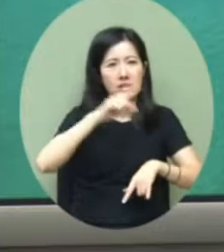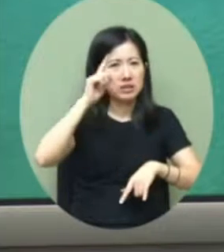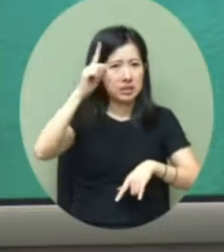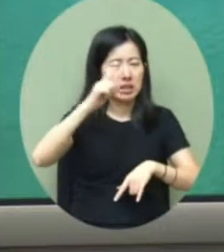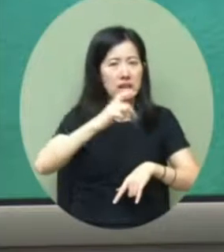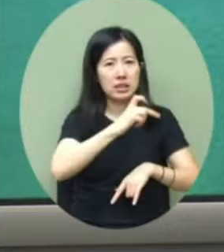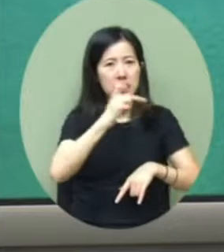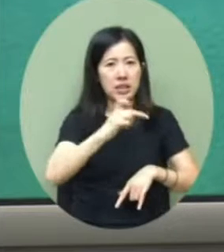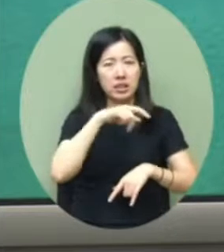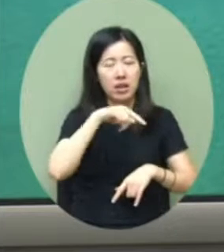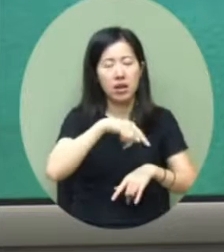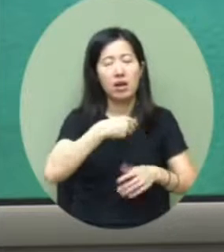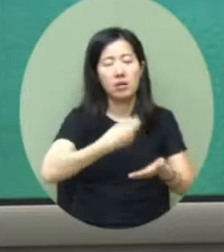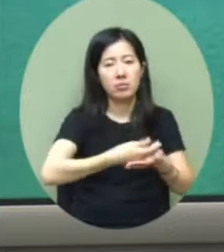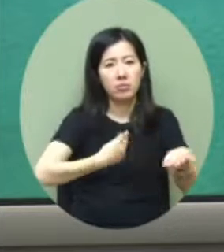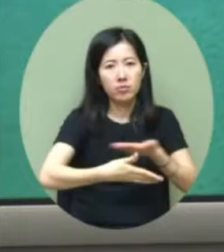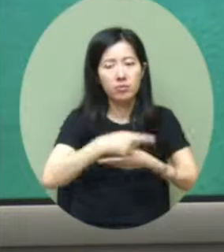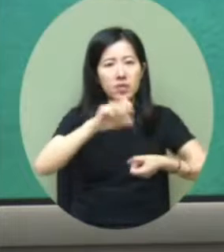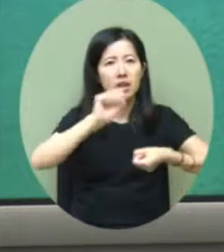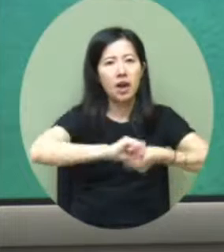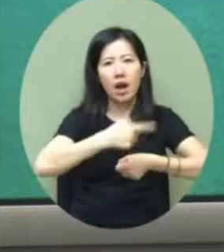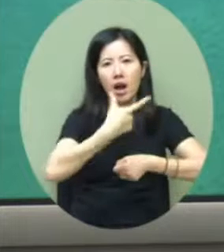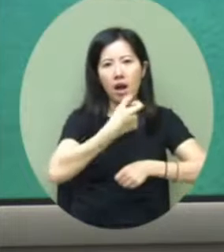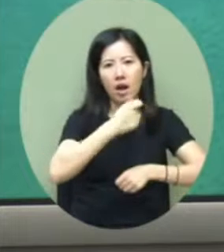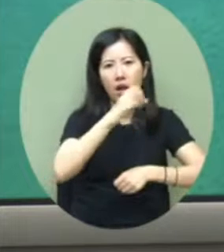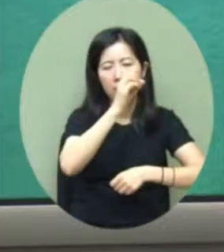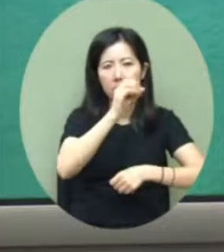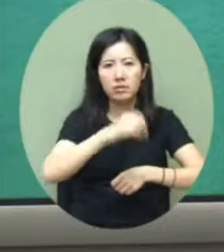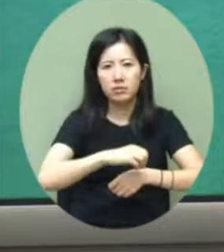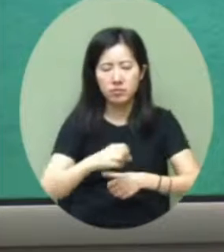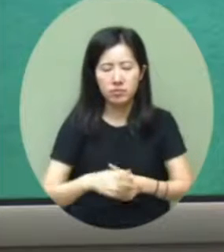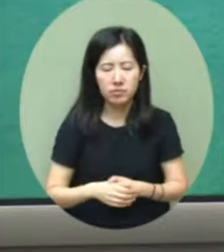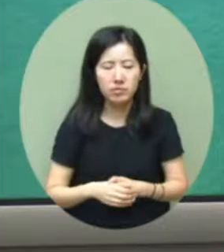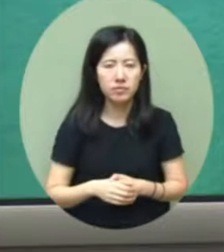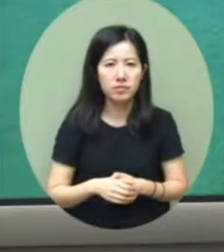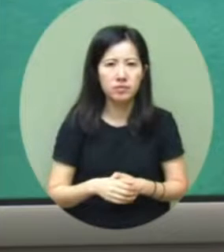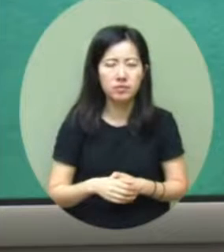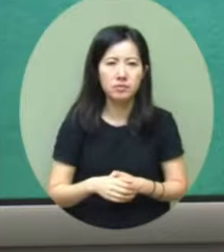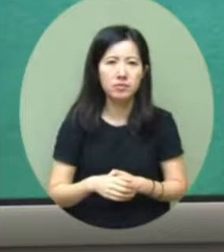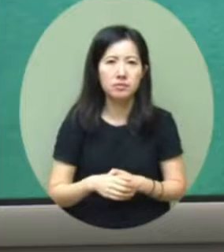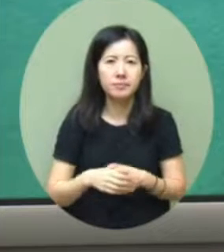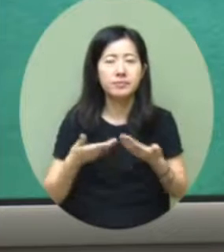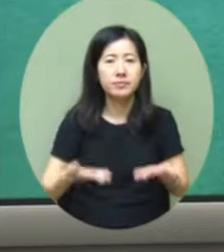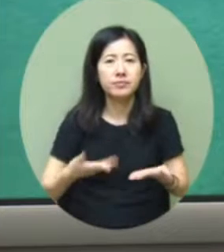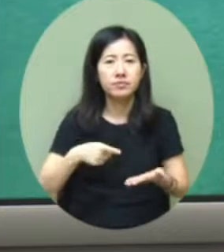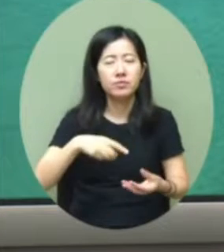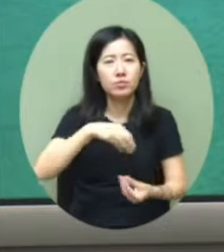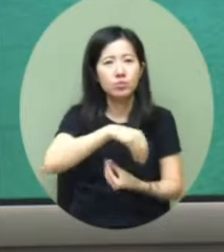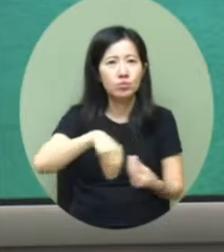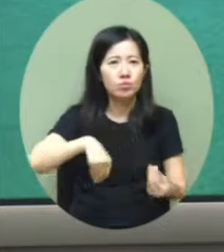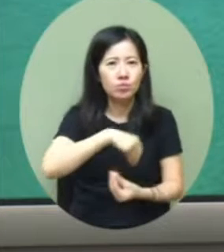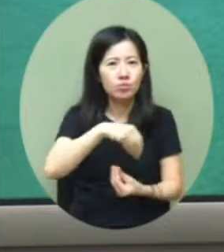the Trackers Fund daily transaction has increased by about 80%.